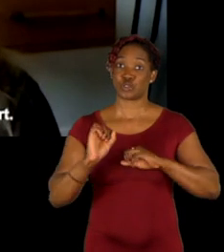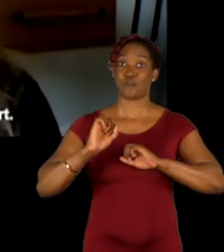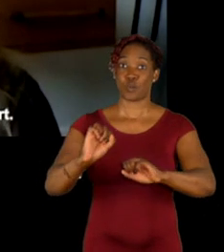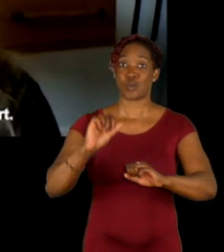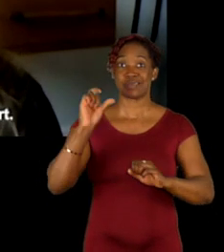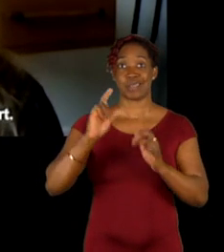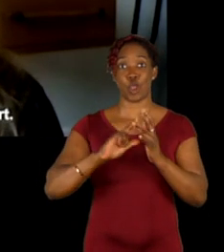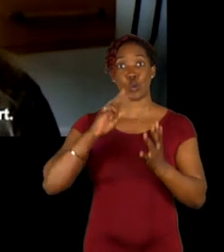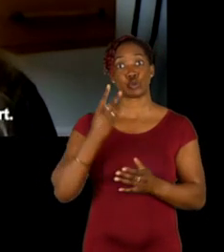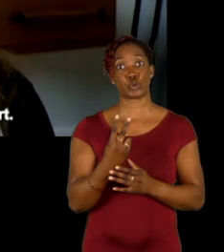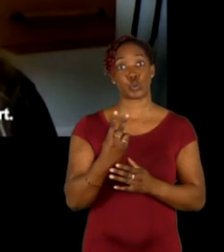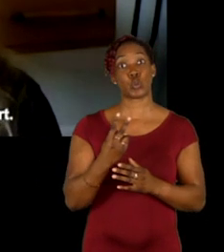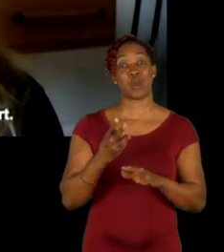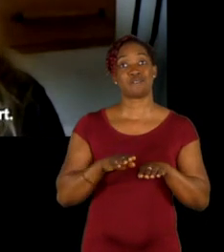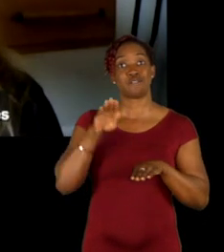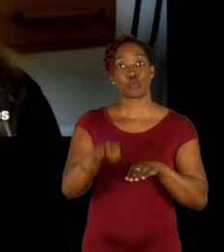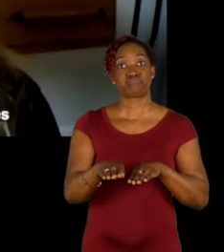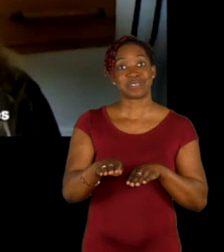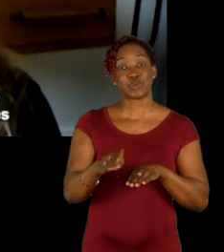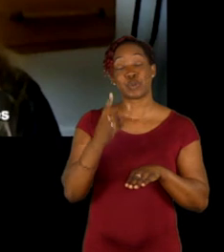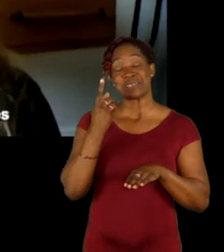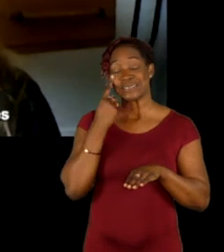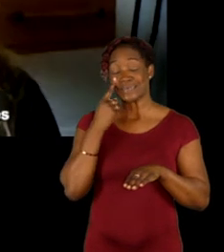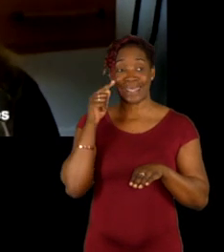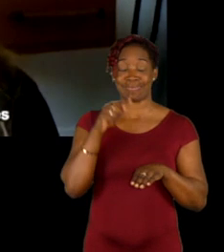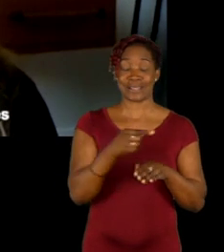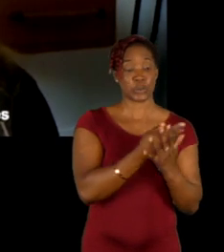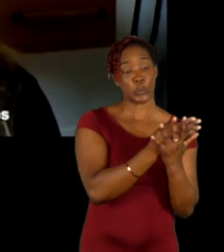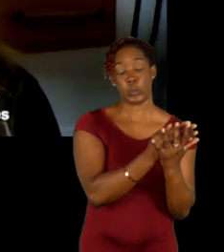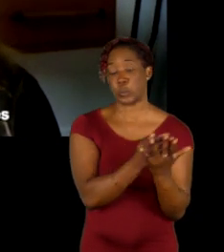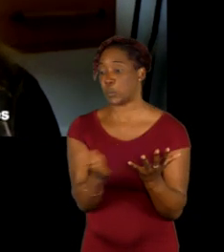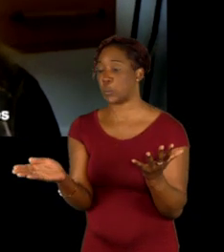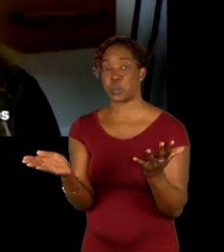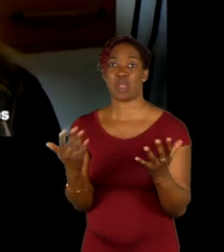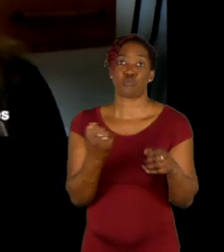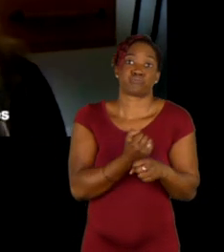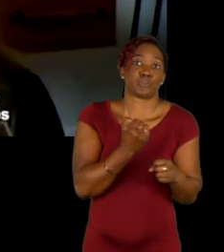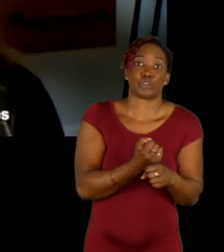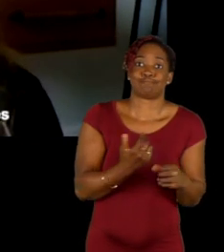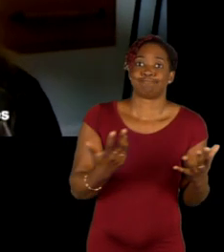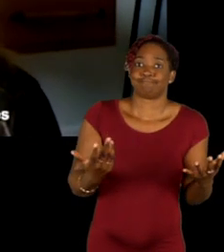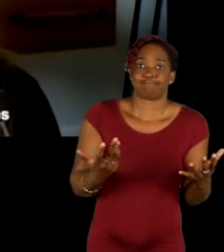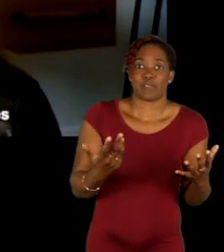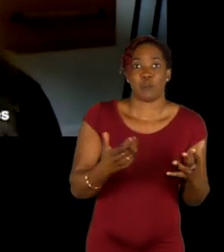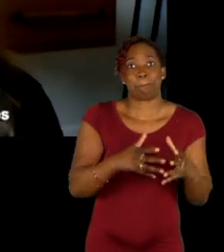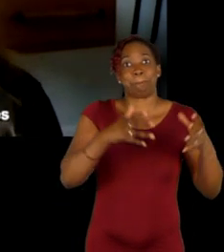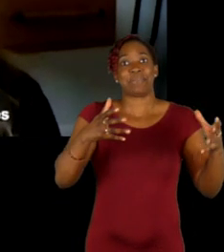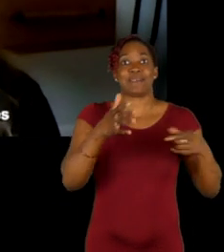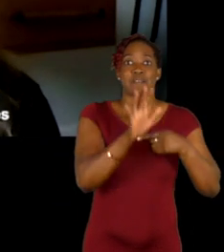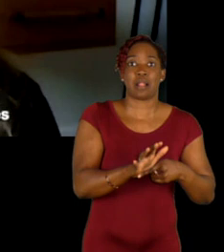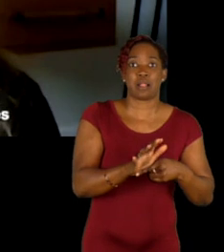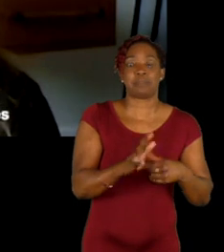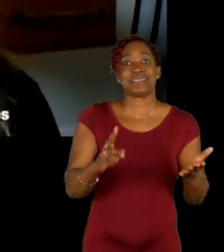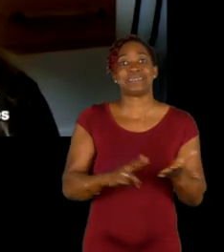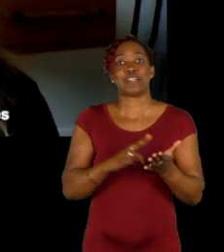So we see this across the board at Albert. So we have productions from feature films, big natural